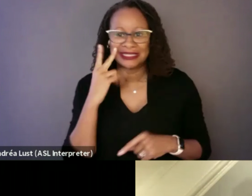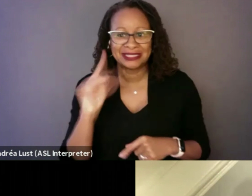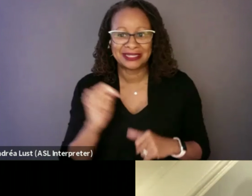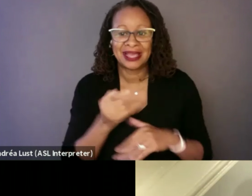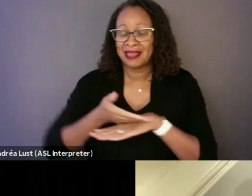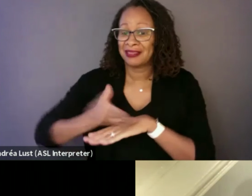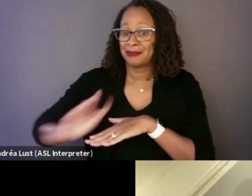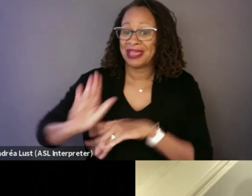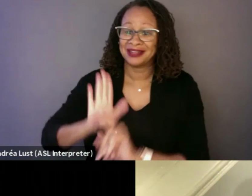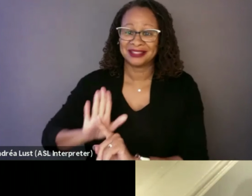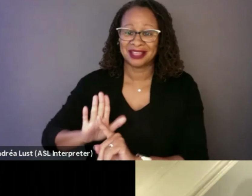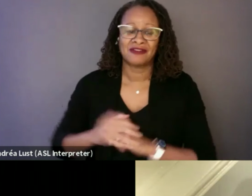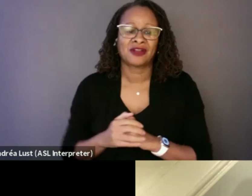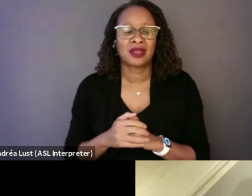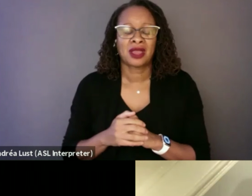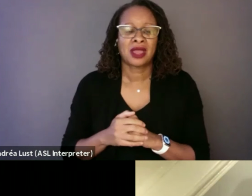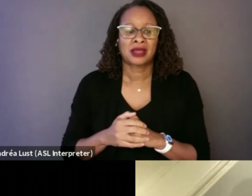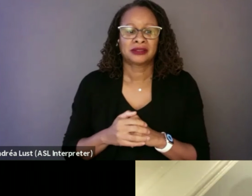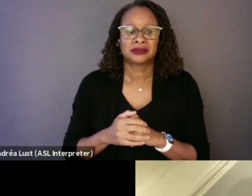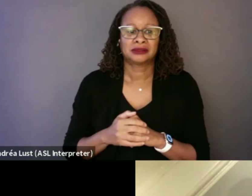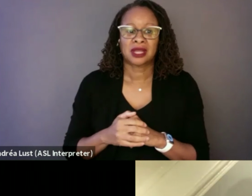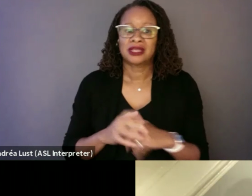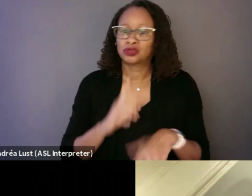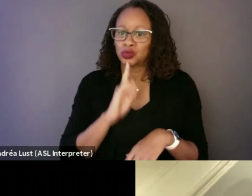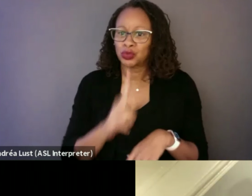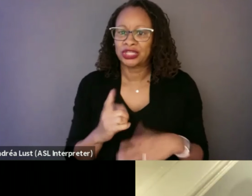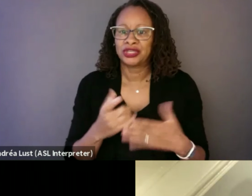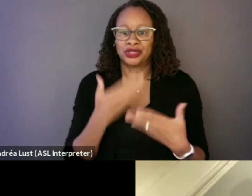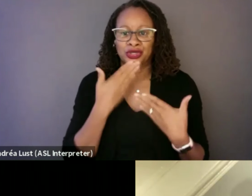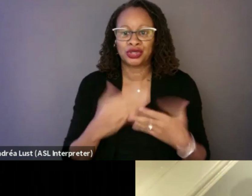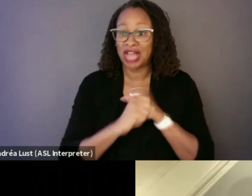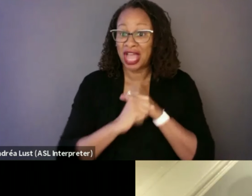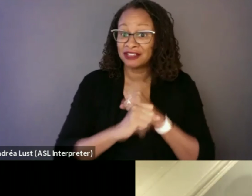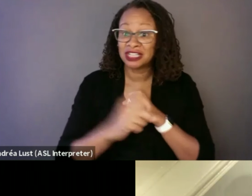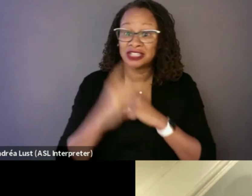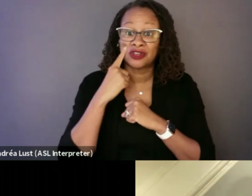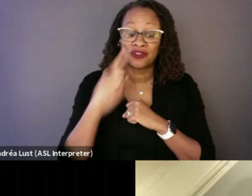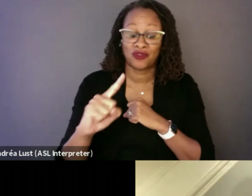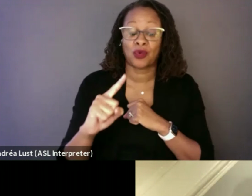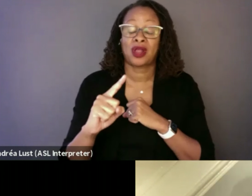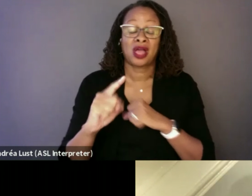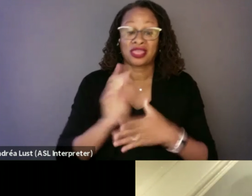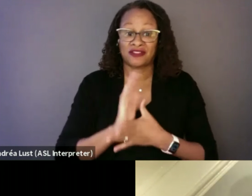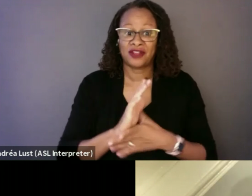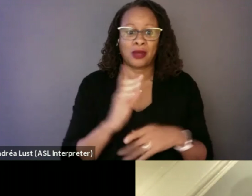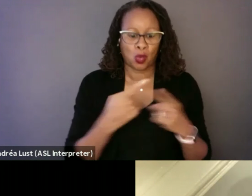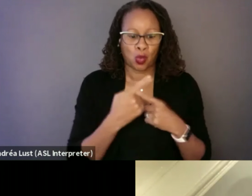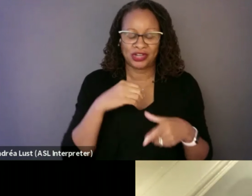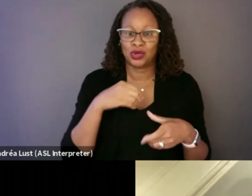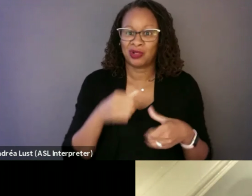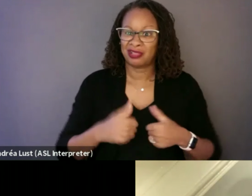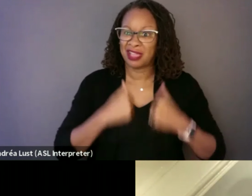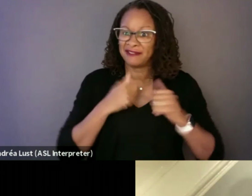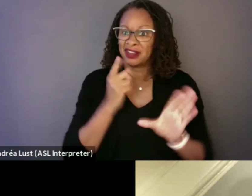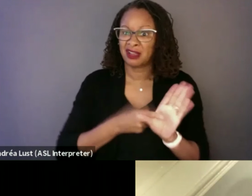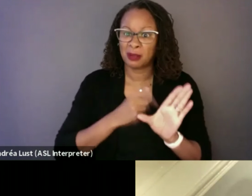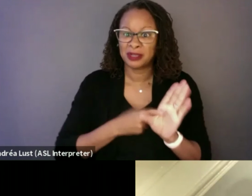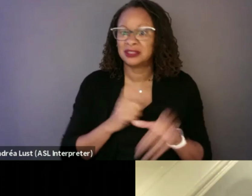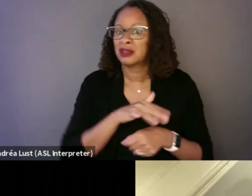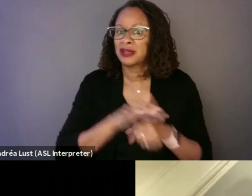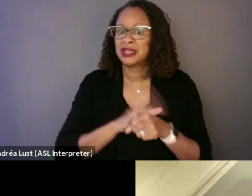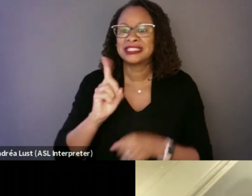had been sort of a good advertisement for the film, because when you live in a dictatorship and you don't agree with your government, when they ban a film,